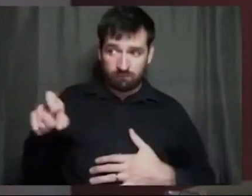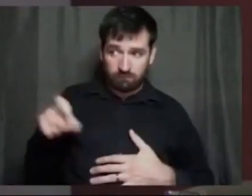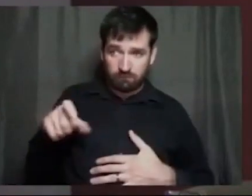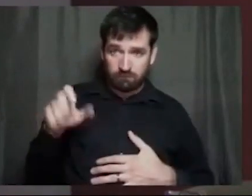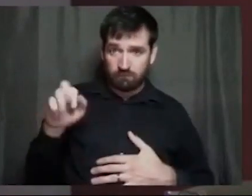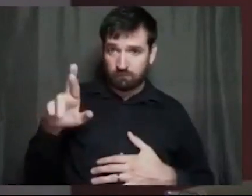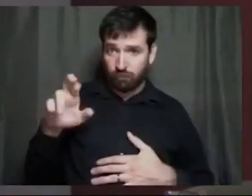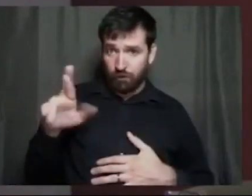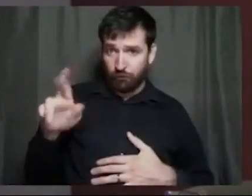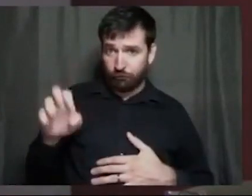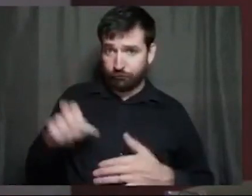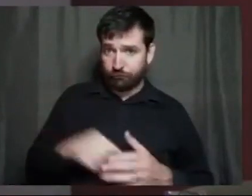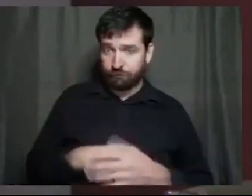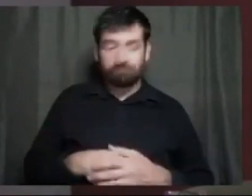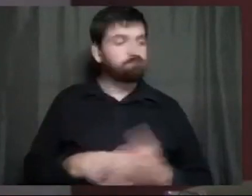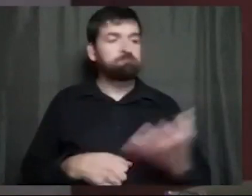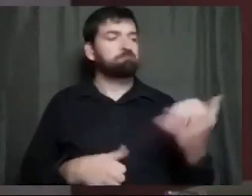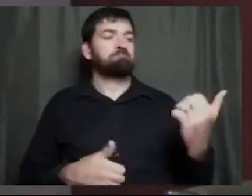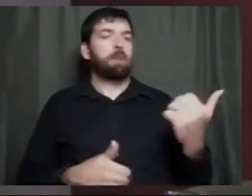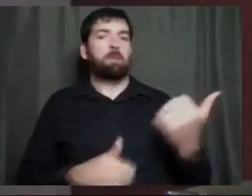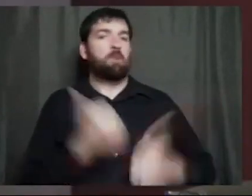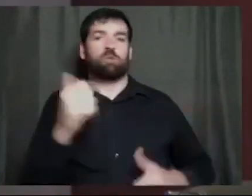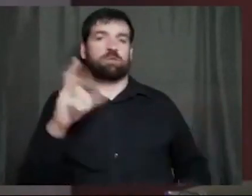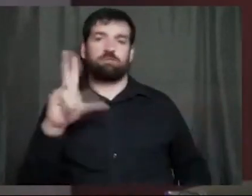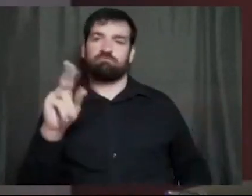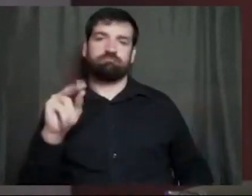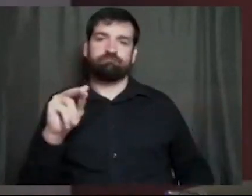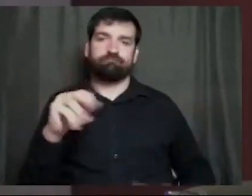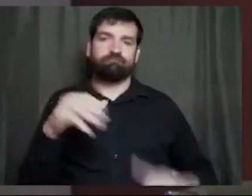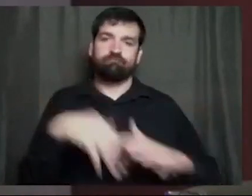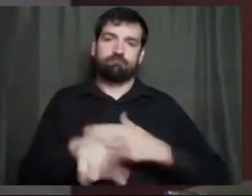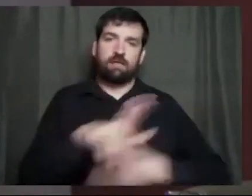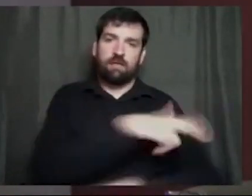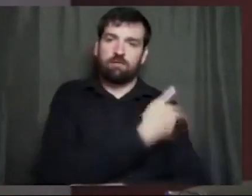It's not the majority of kids who get hospitalized. However,